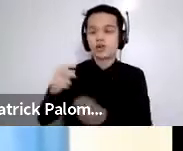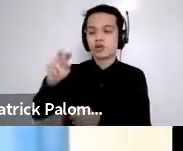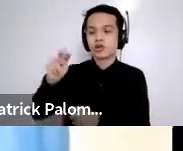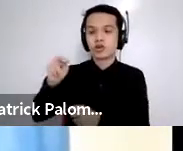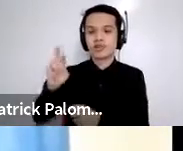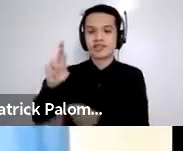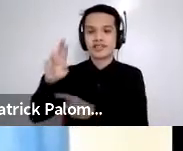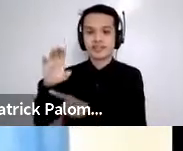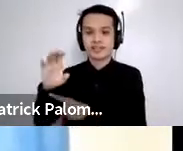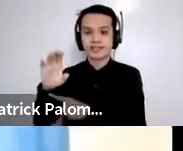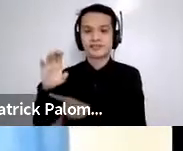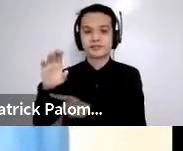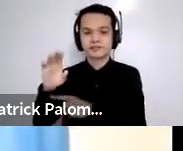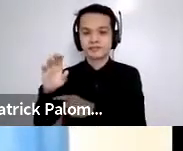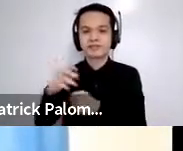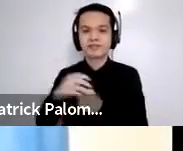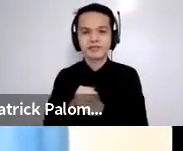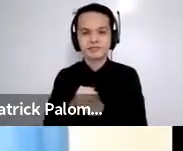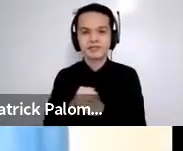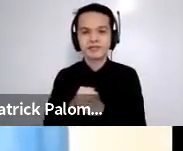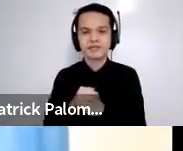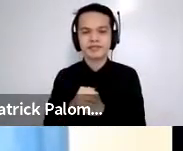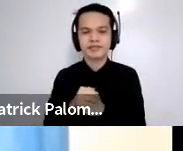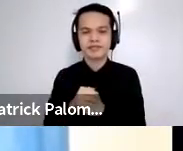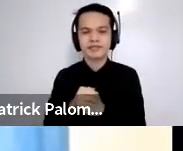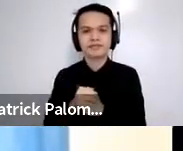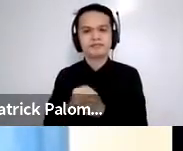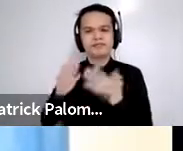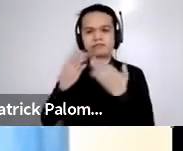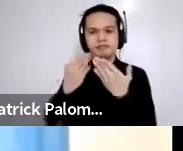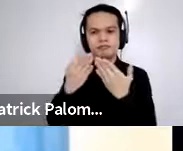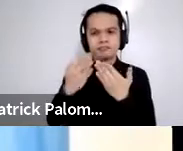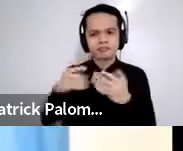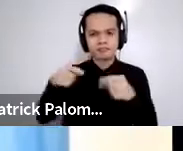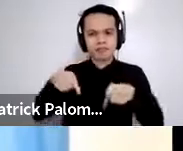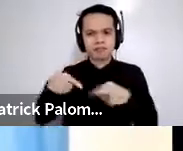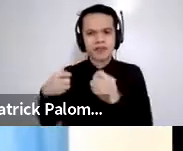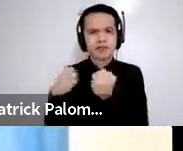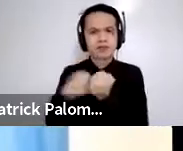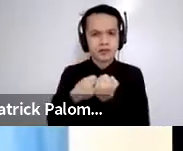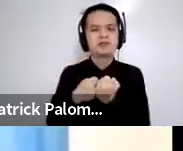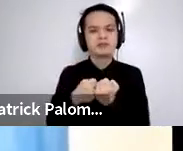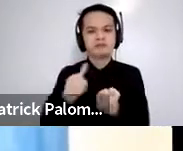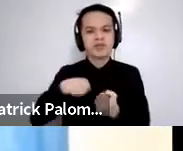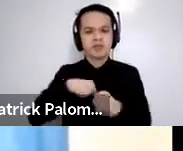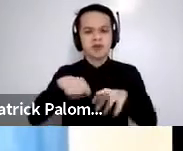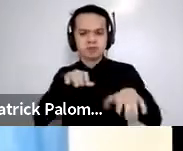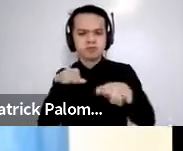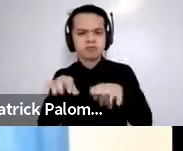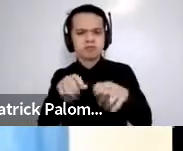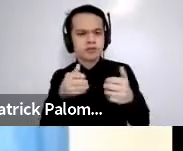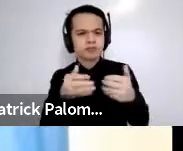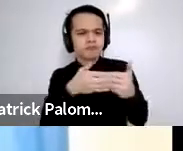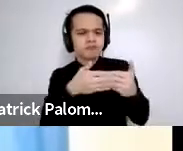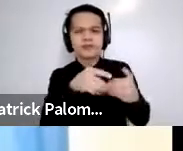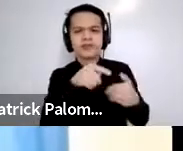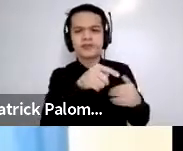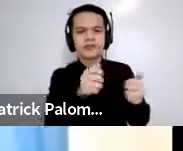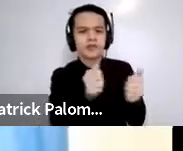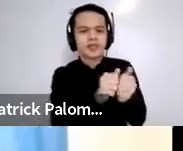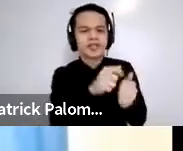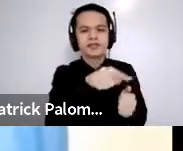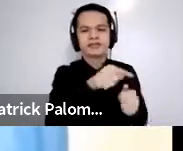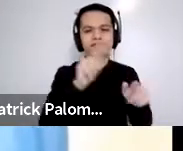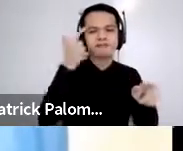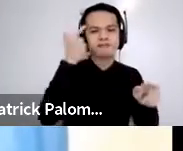Facility. Thanks to this investment, we will be working very closely with the government of the Philippines, development partners,